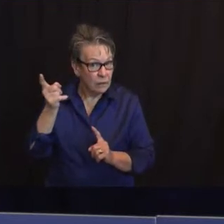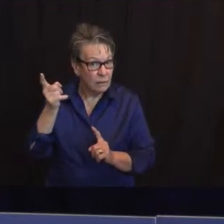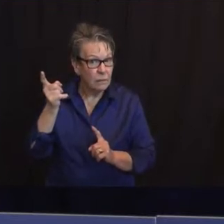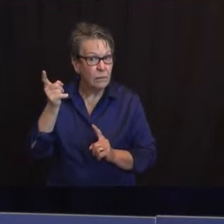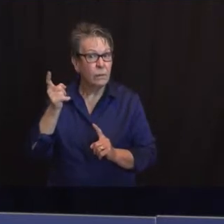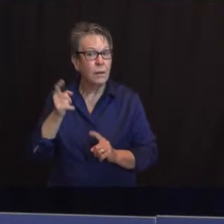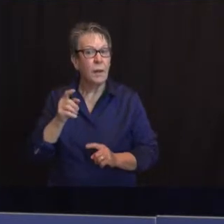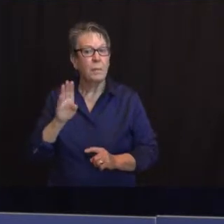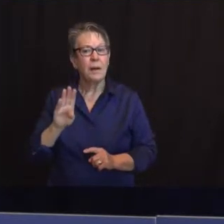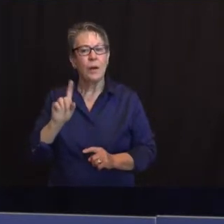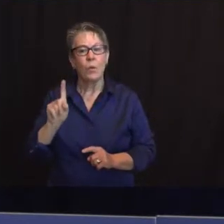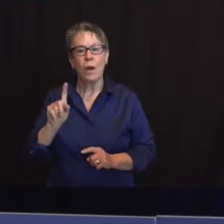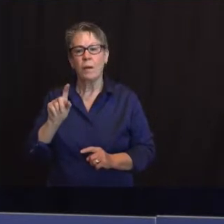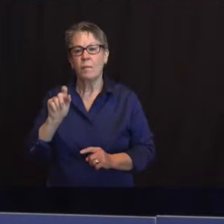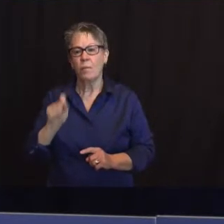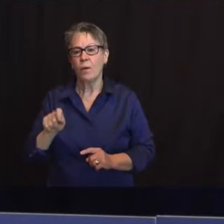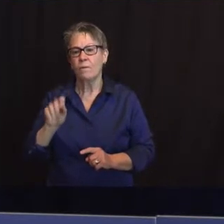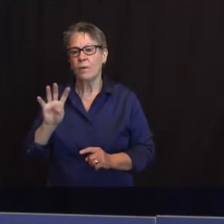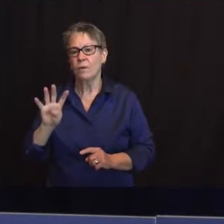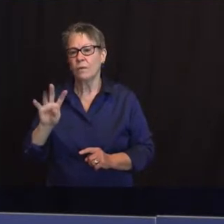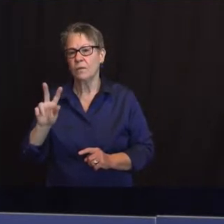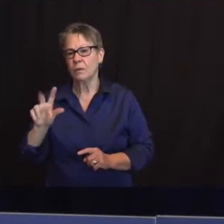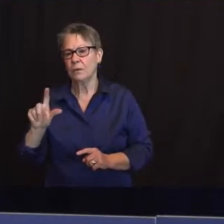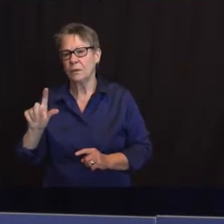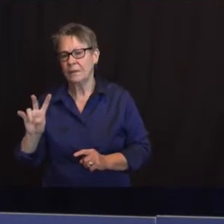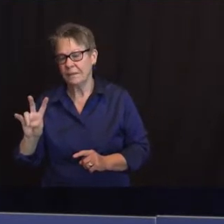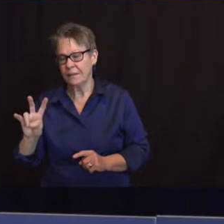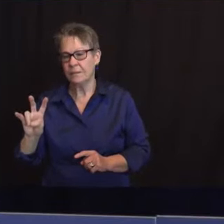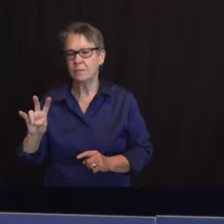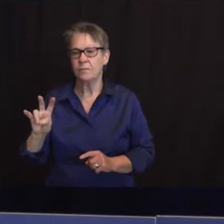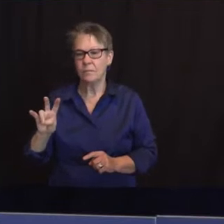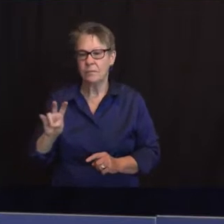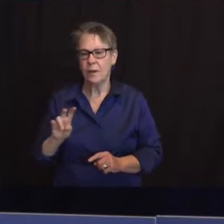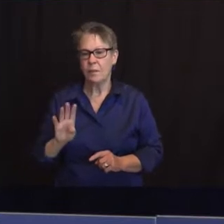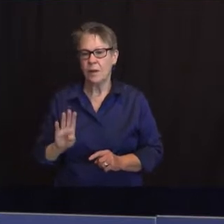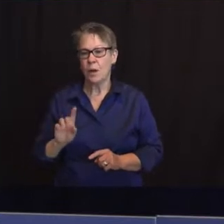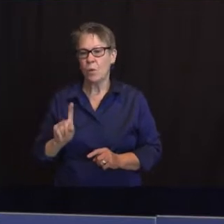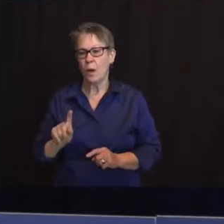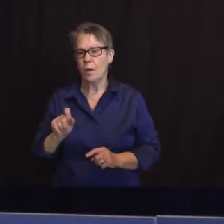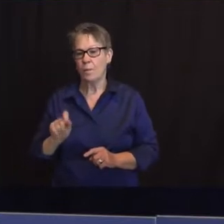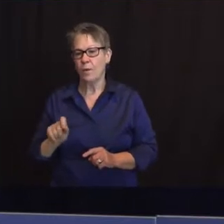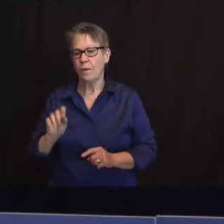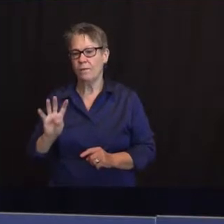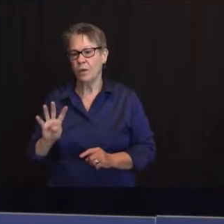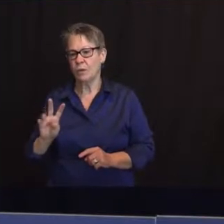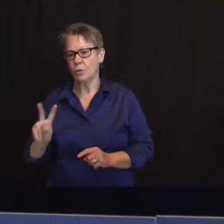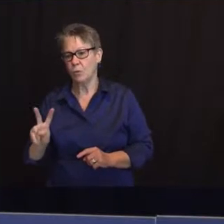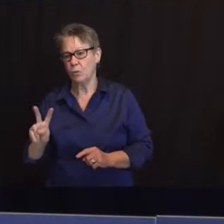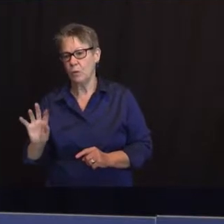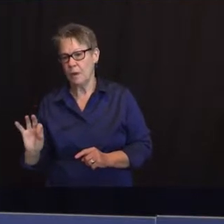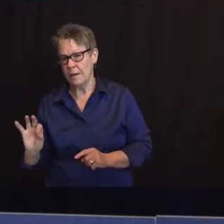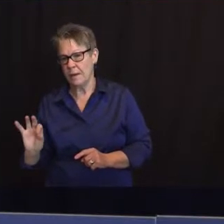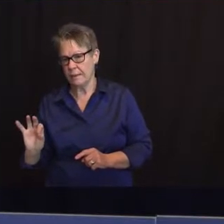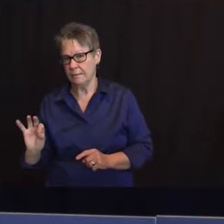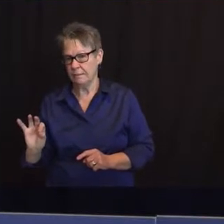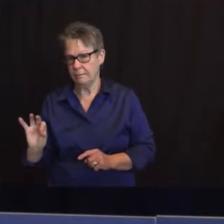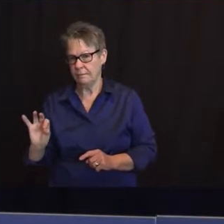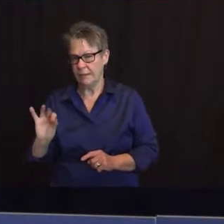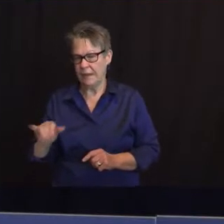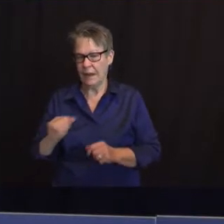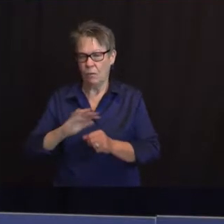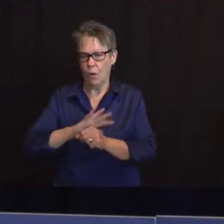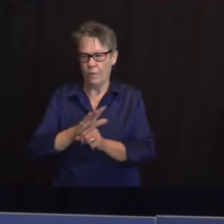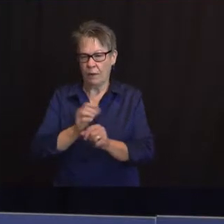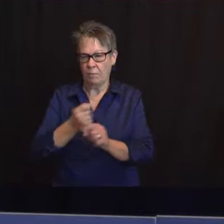B1.427 and 2 reports of B1.429. At the state's veterans' homes, there are no new cases among